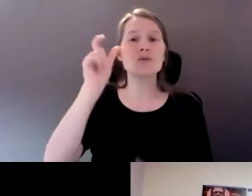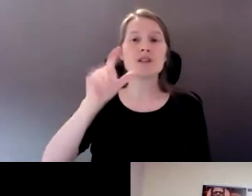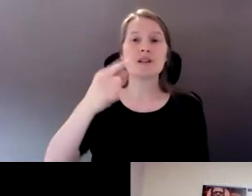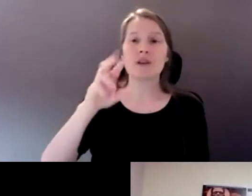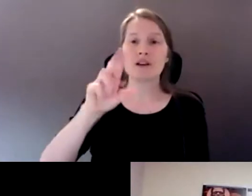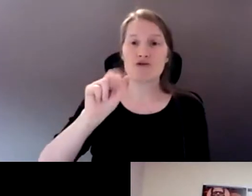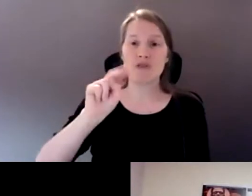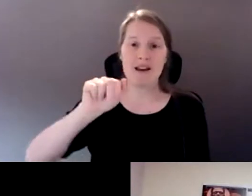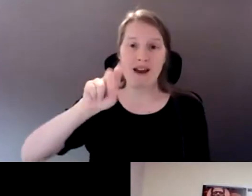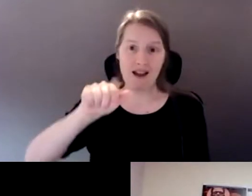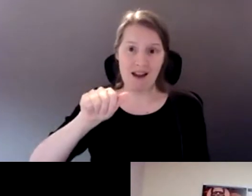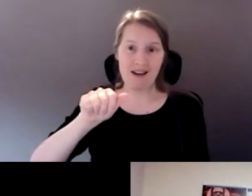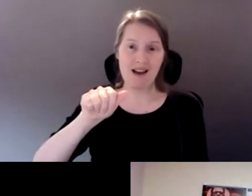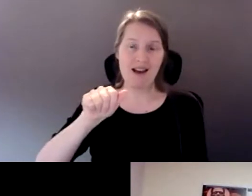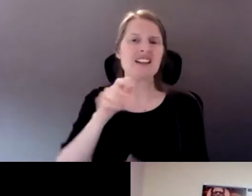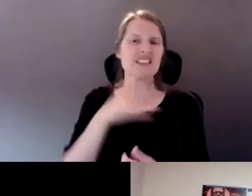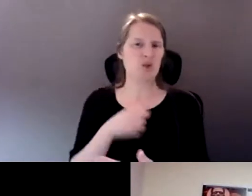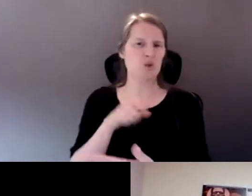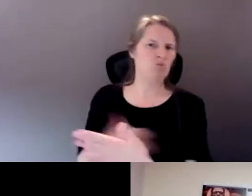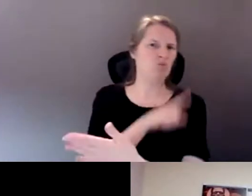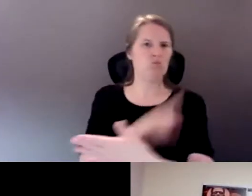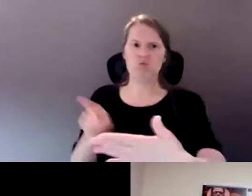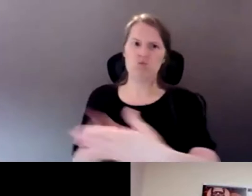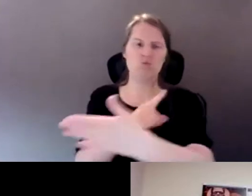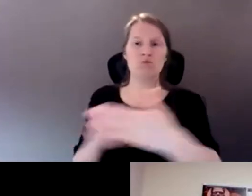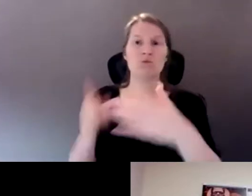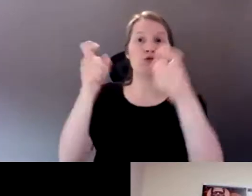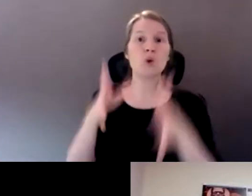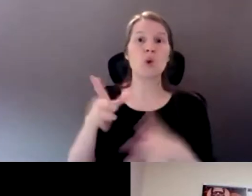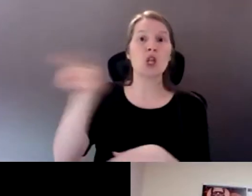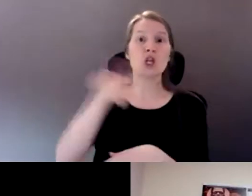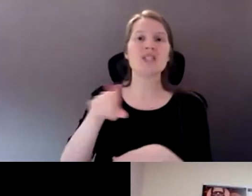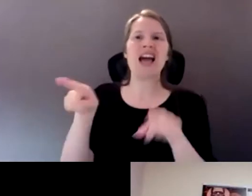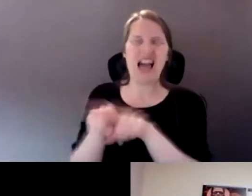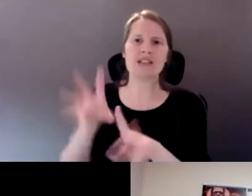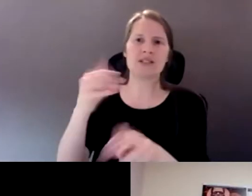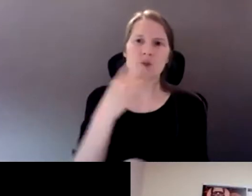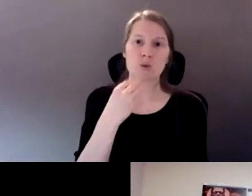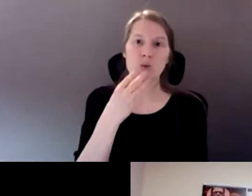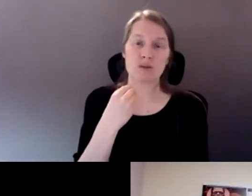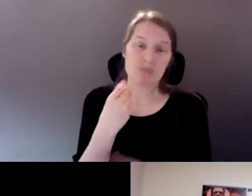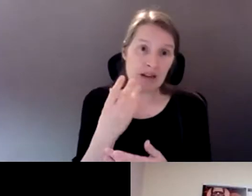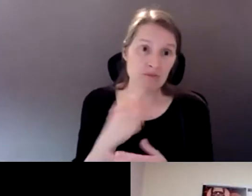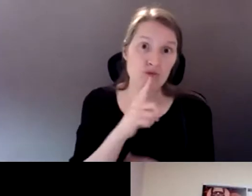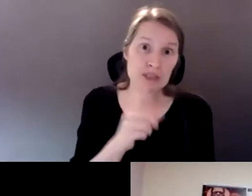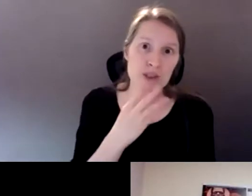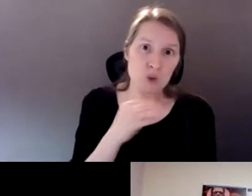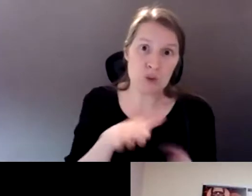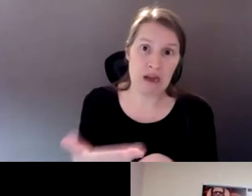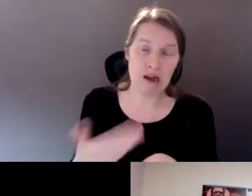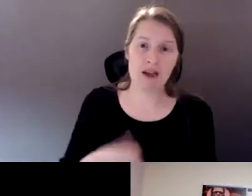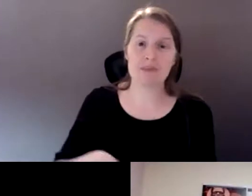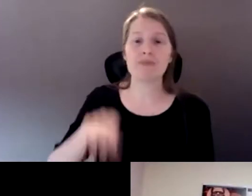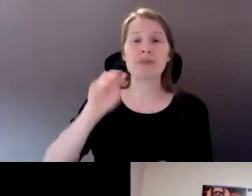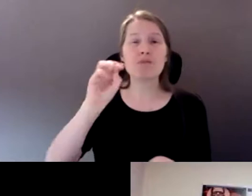which often attacked its rulers and their advisors as Jewish and killed Jews as part of those revolutions. The Almohad